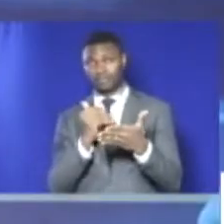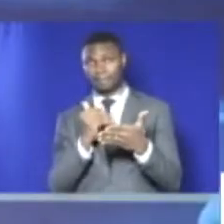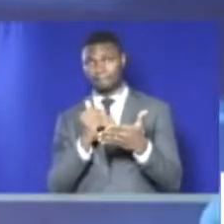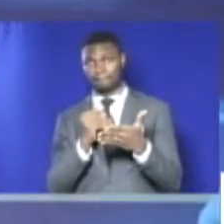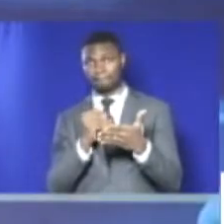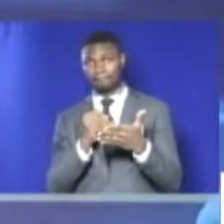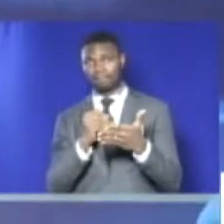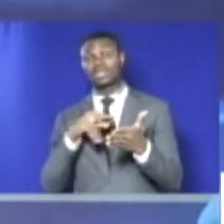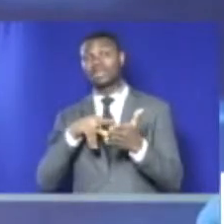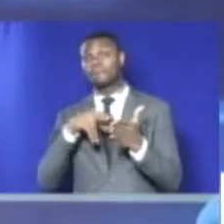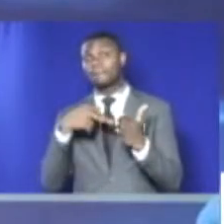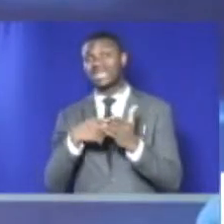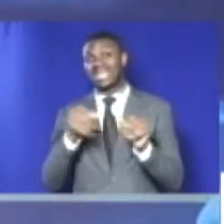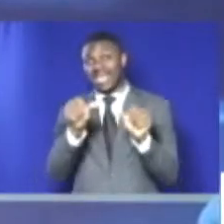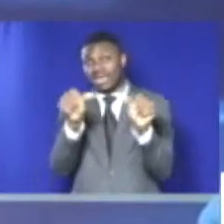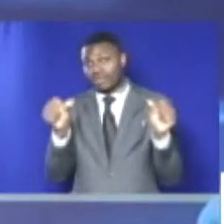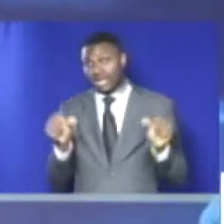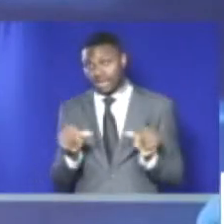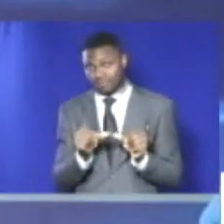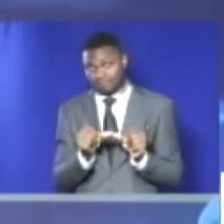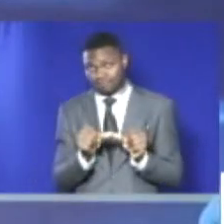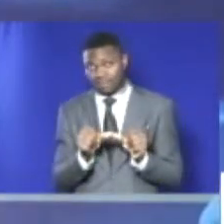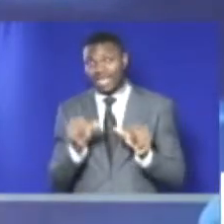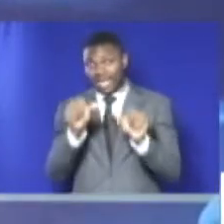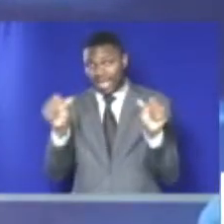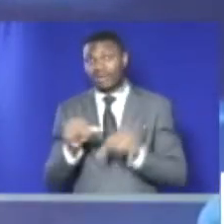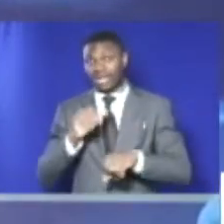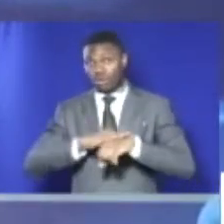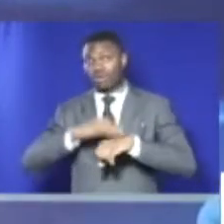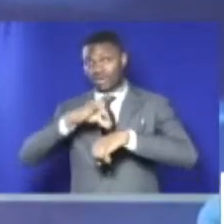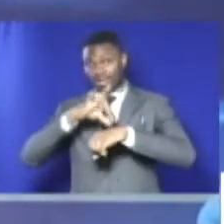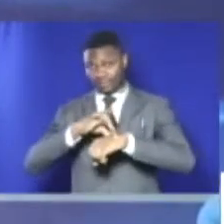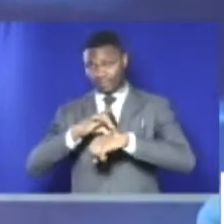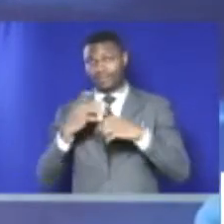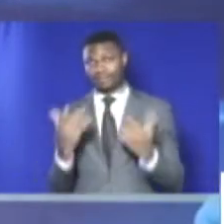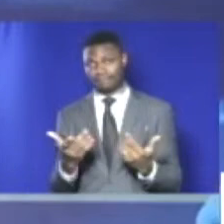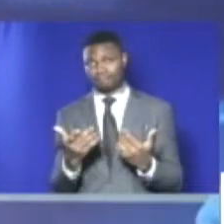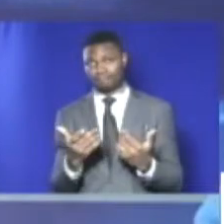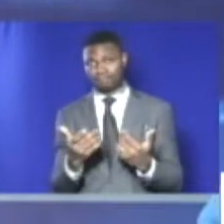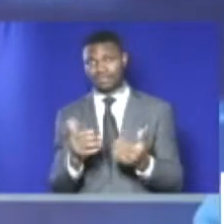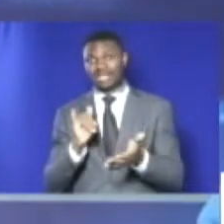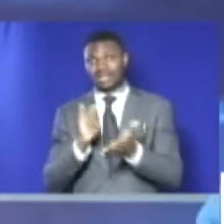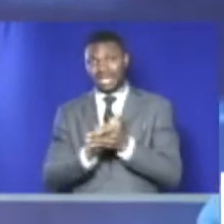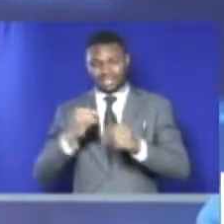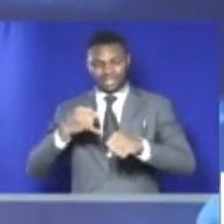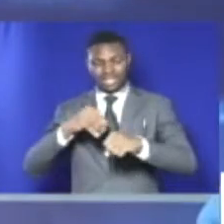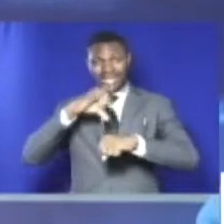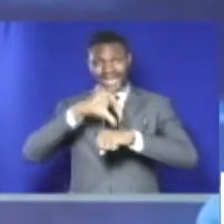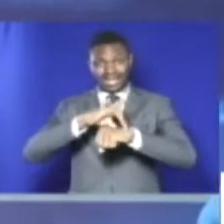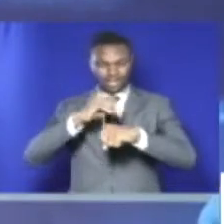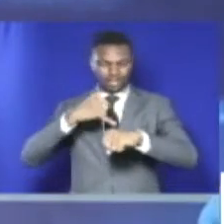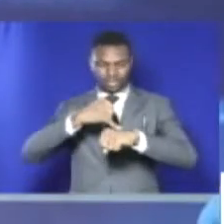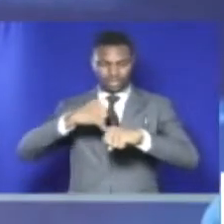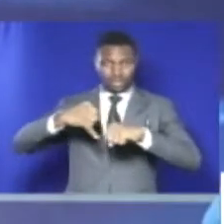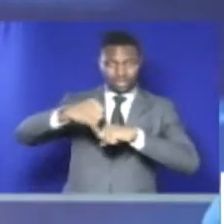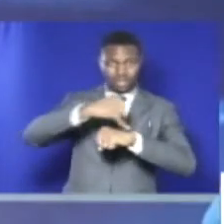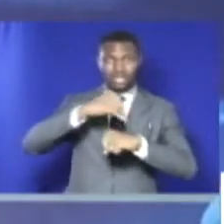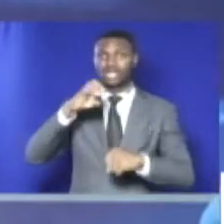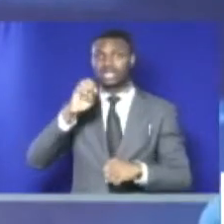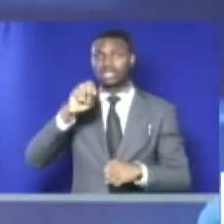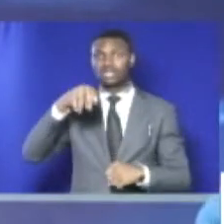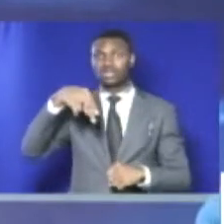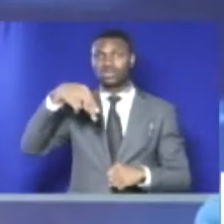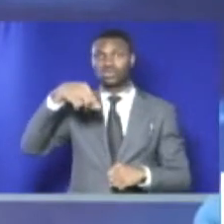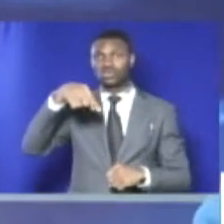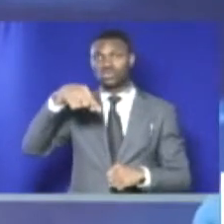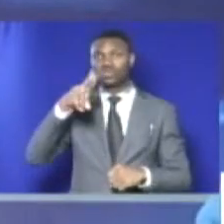a region, a geographical region bordering the equator itself.